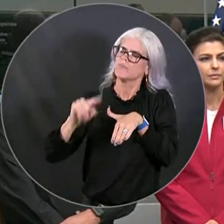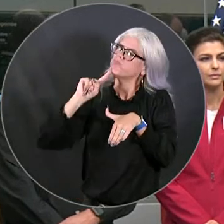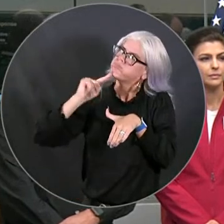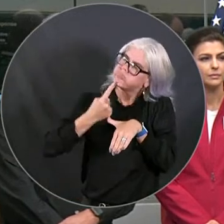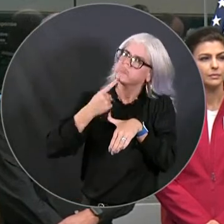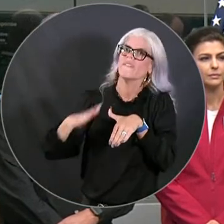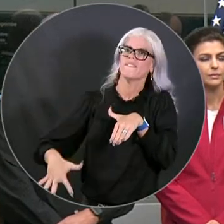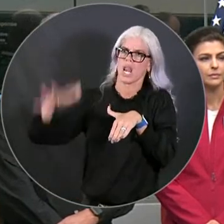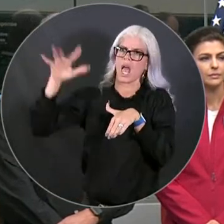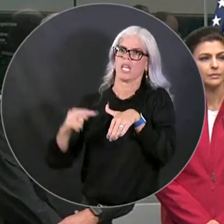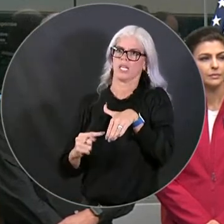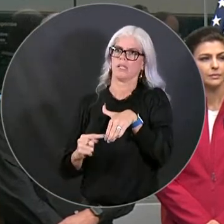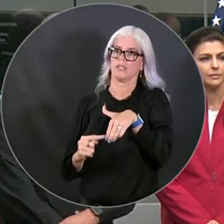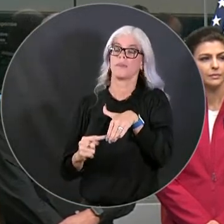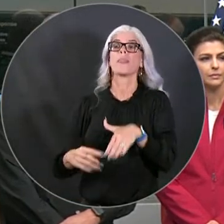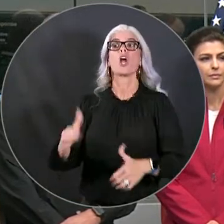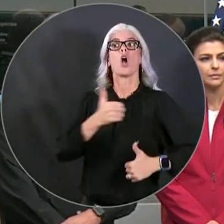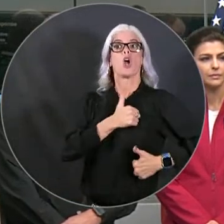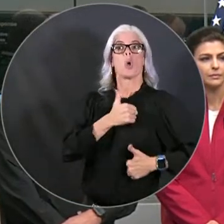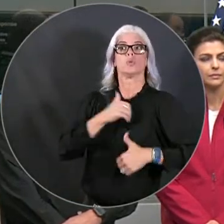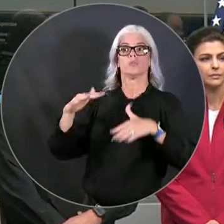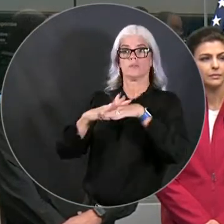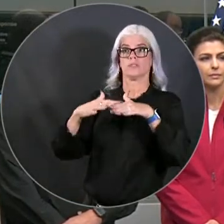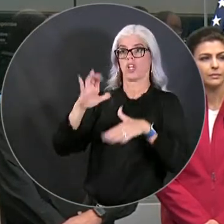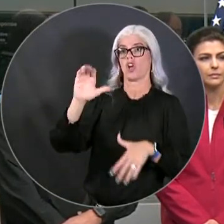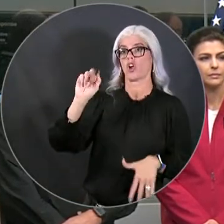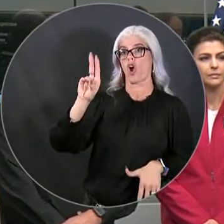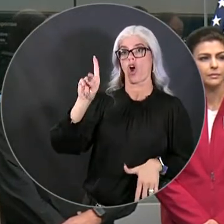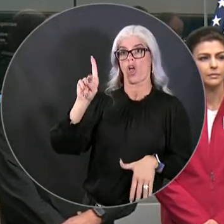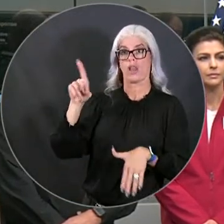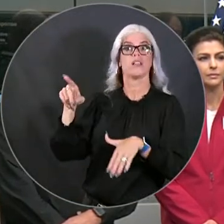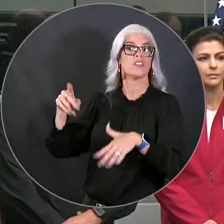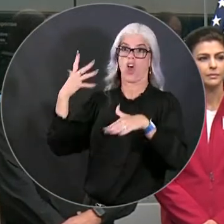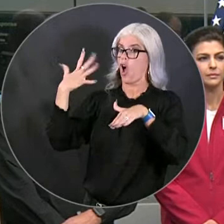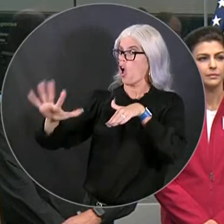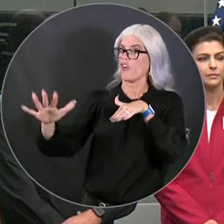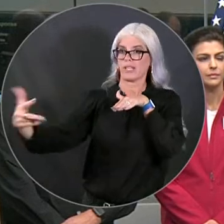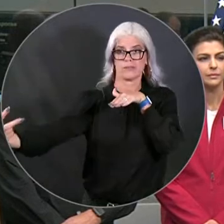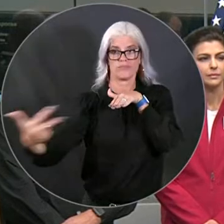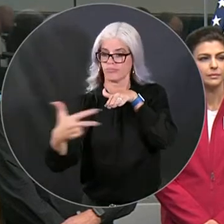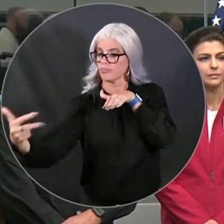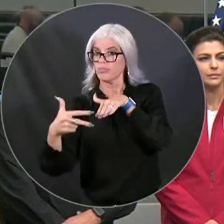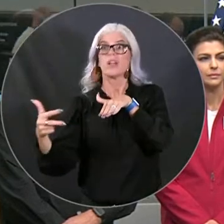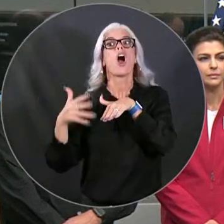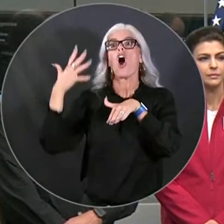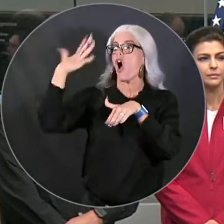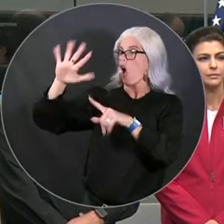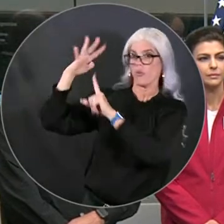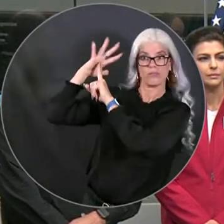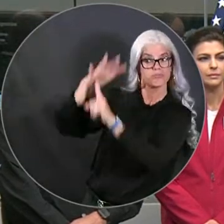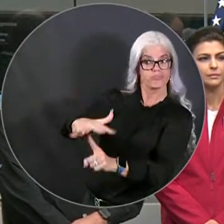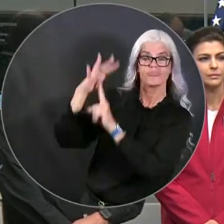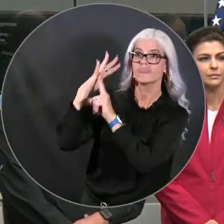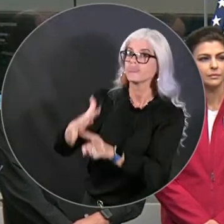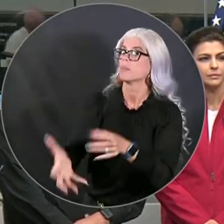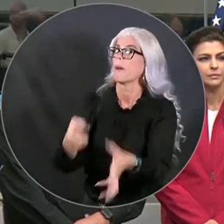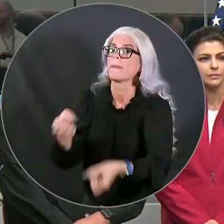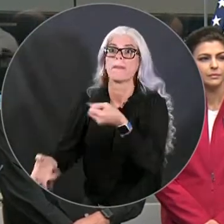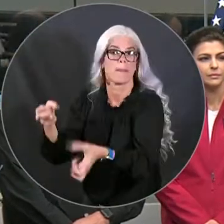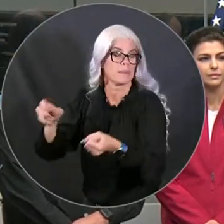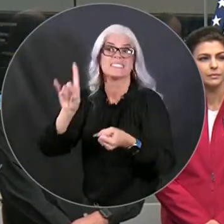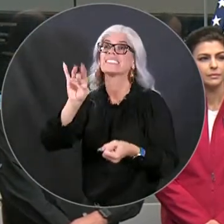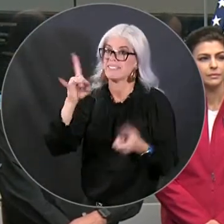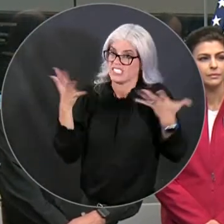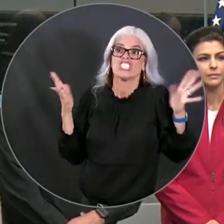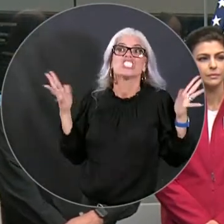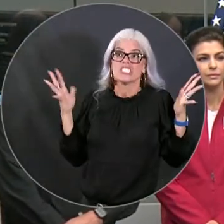has had people that were in their attic and got saved off their rooftops in those areas because of the flooding. So that I think